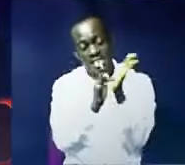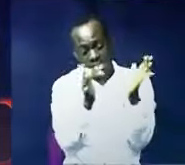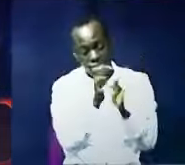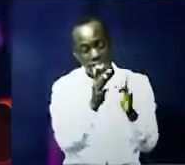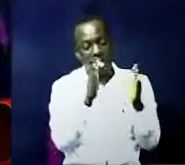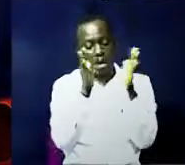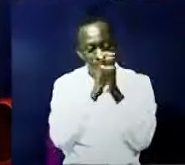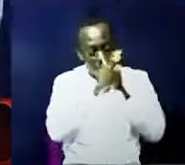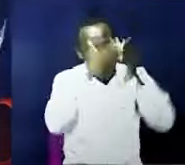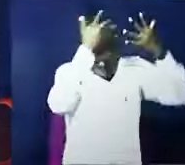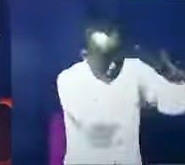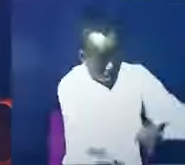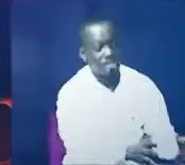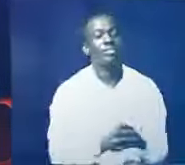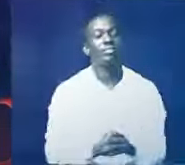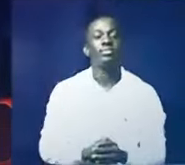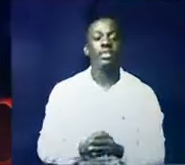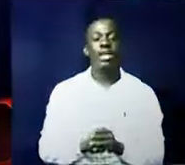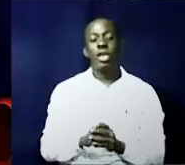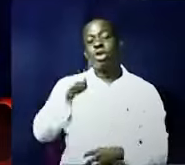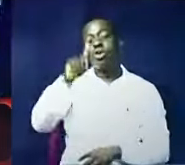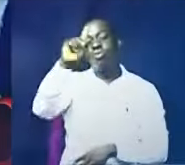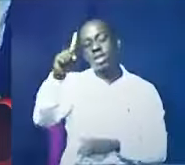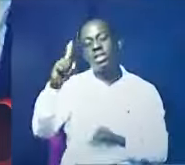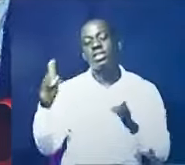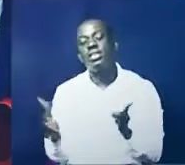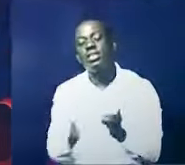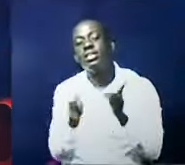the disciples said to him,